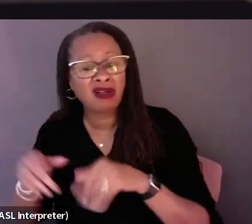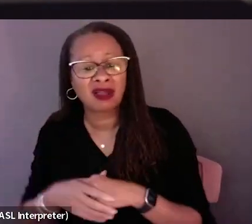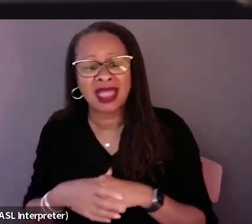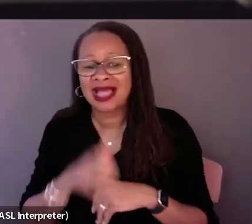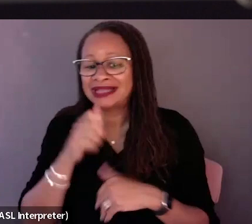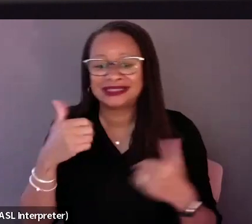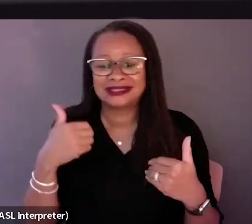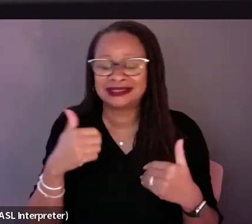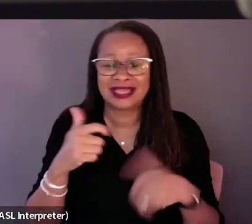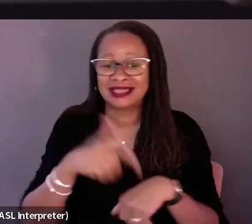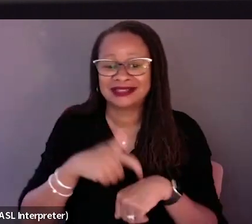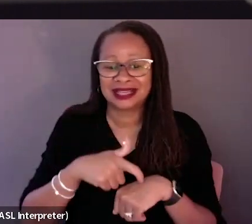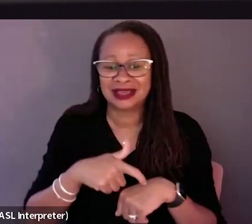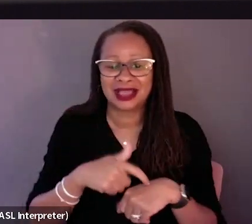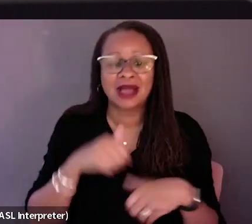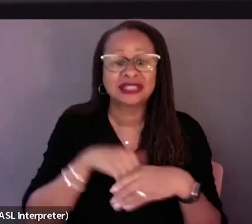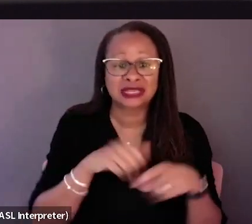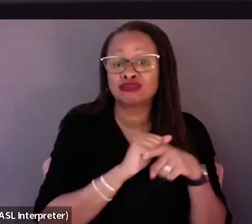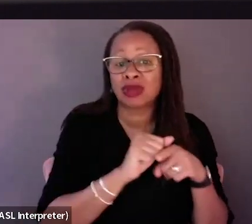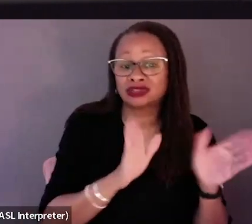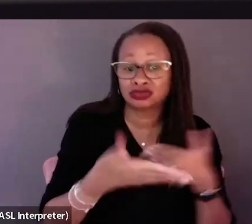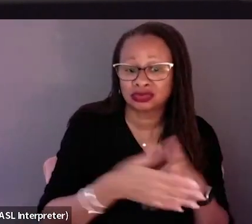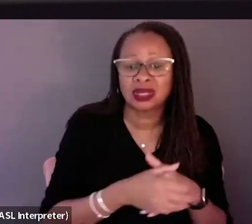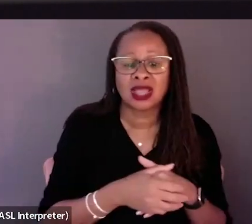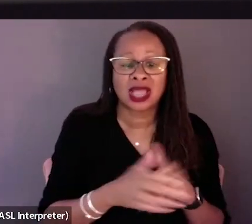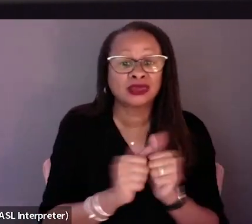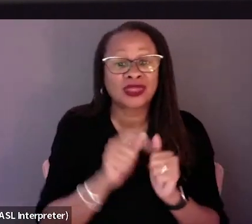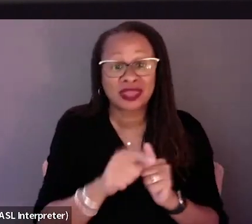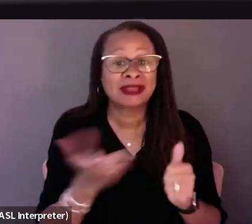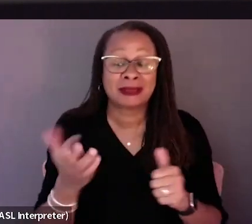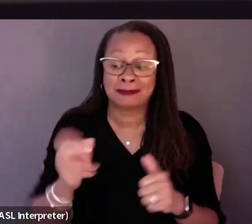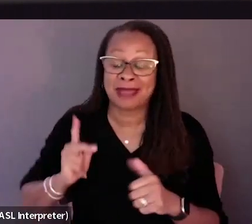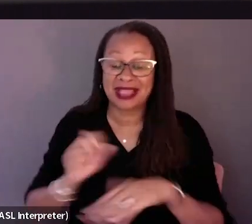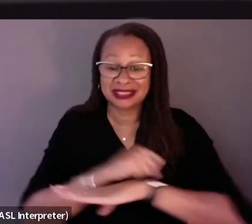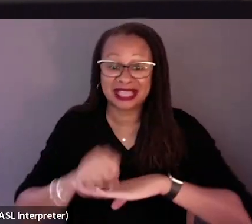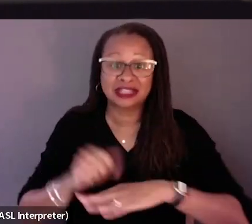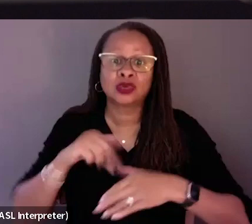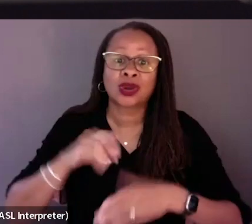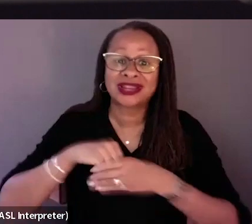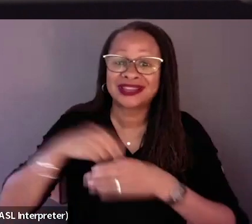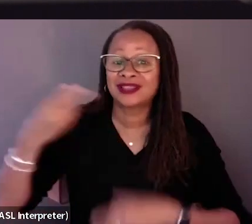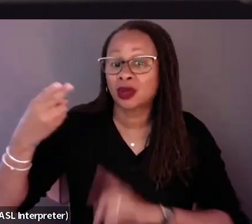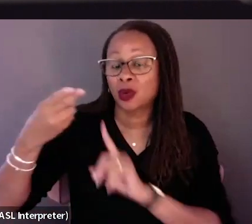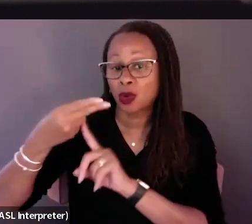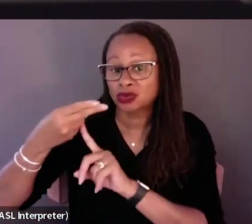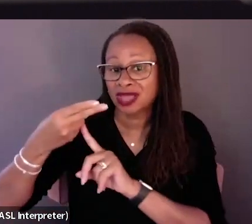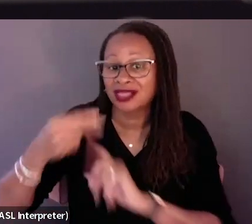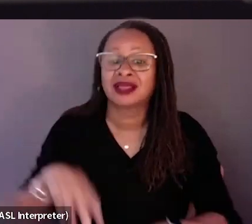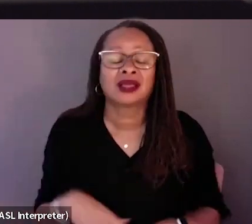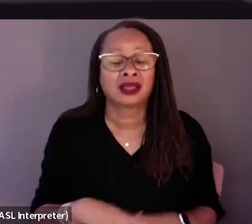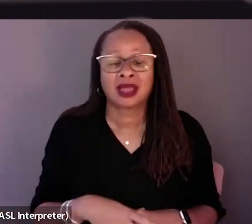have the time. I was with them in practice rooms. I was with them in a backstage or in a hotel, because what